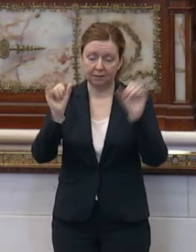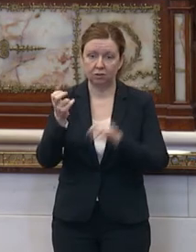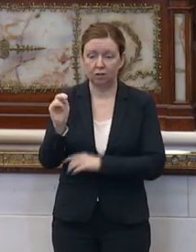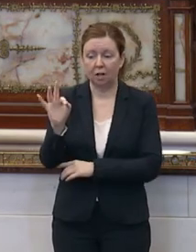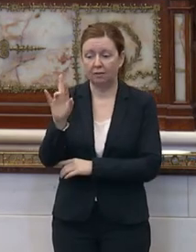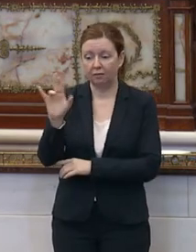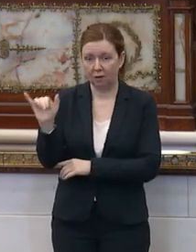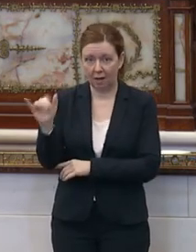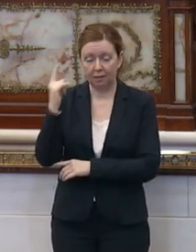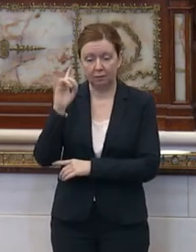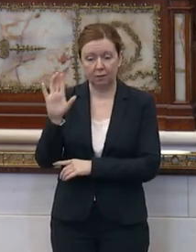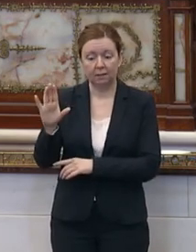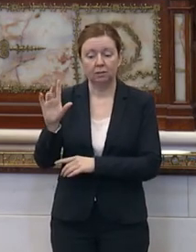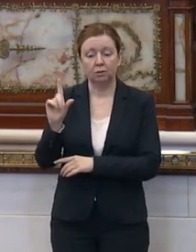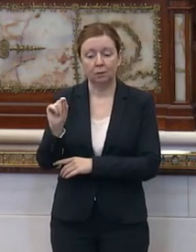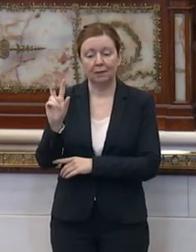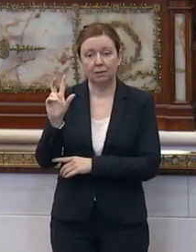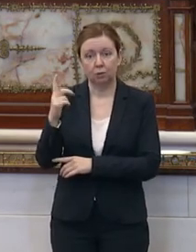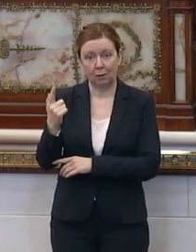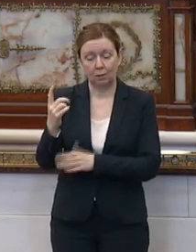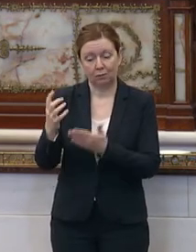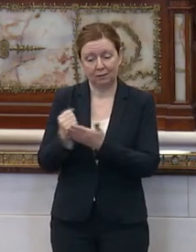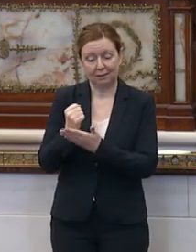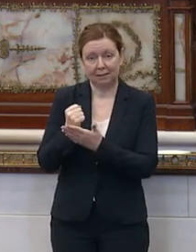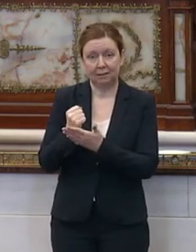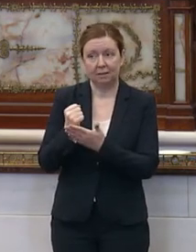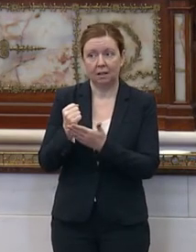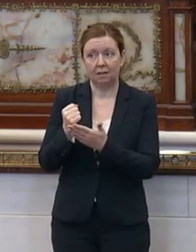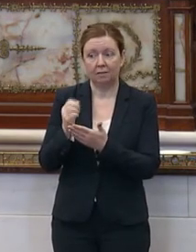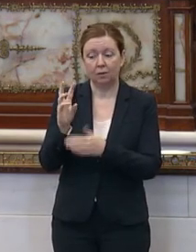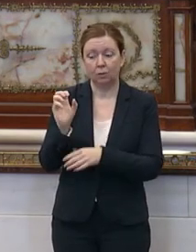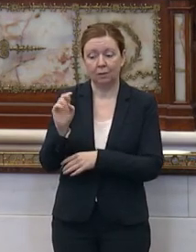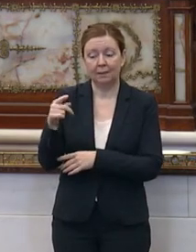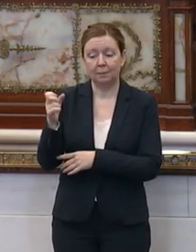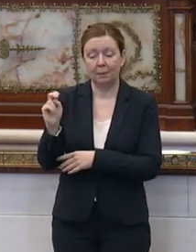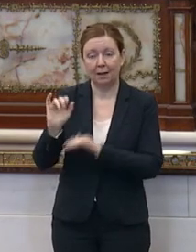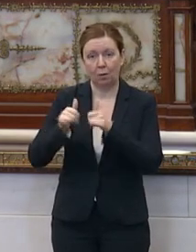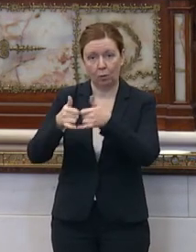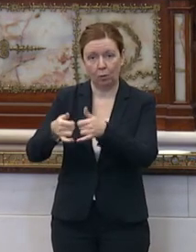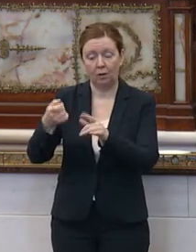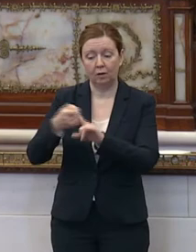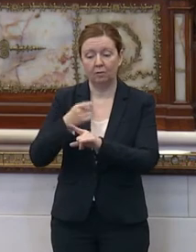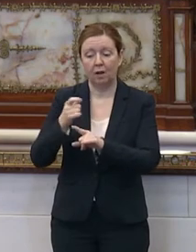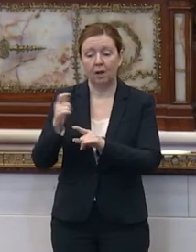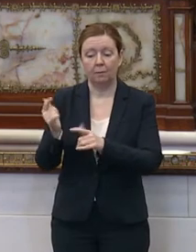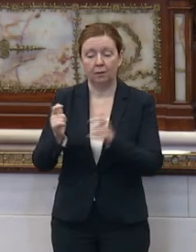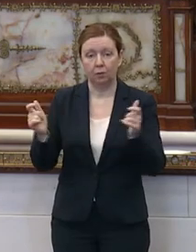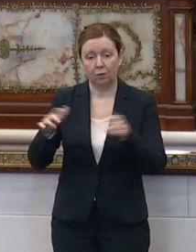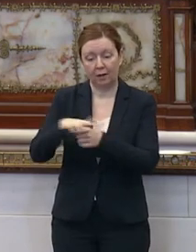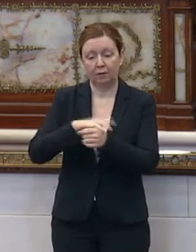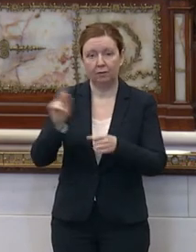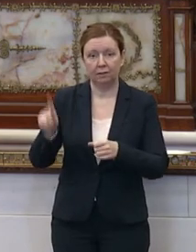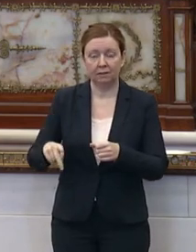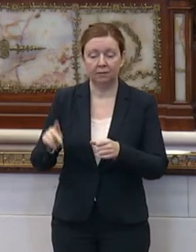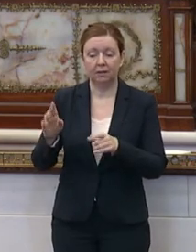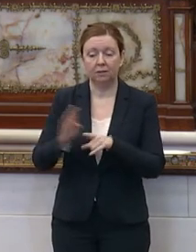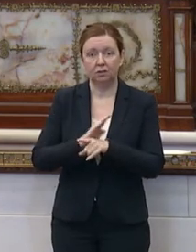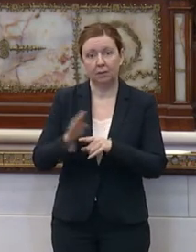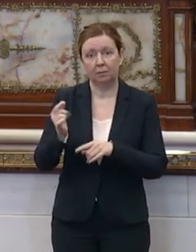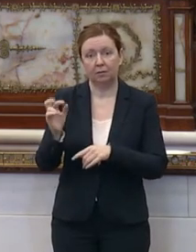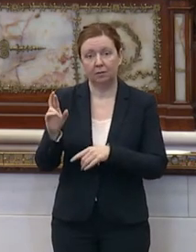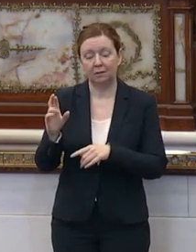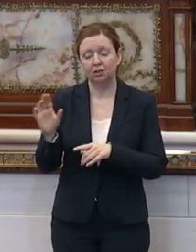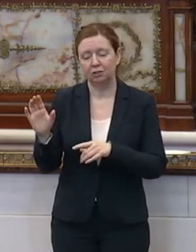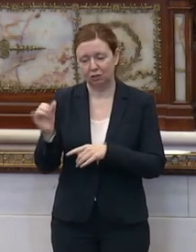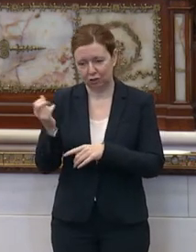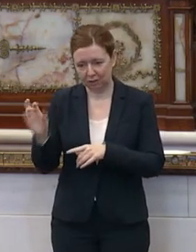Fry on his 2021 receipt of the William Penn Award from the Greater Philadelphia Area Chamber of Commerce,